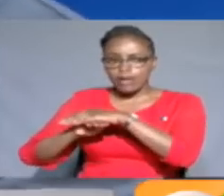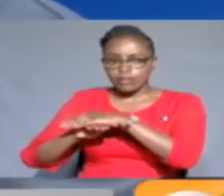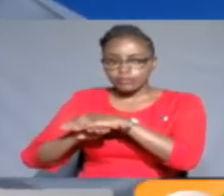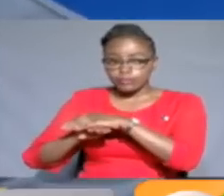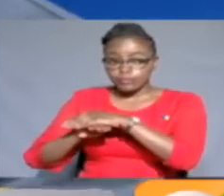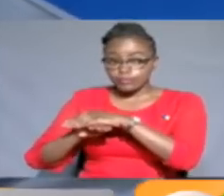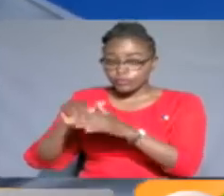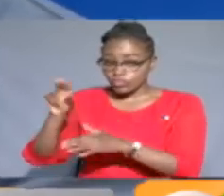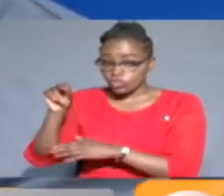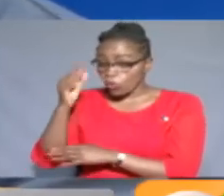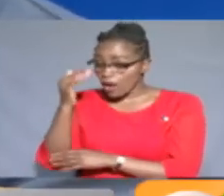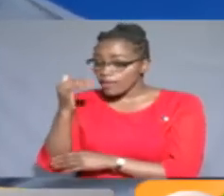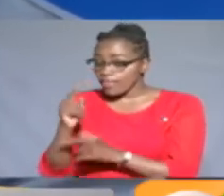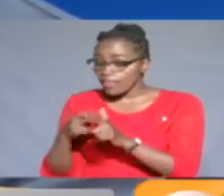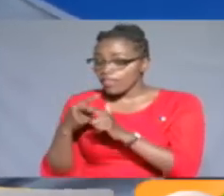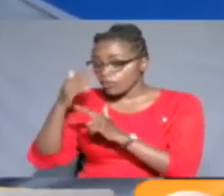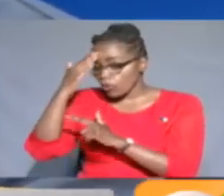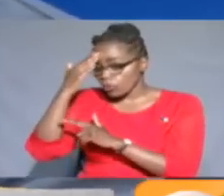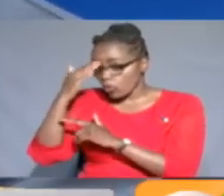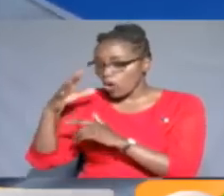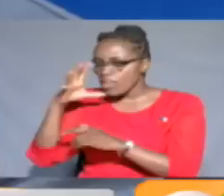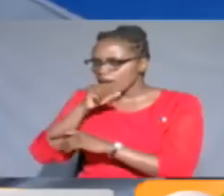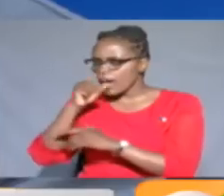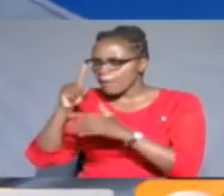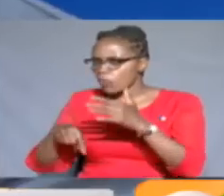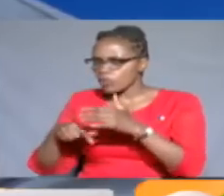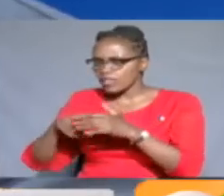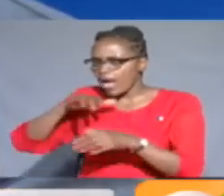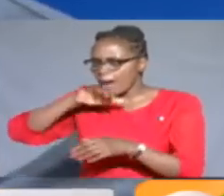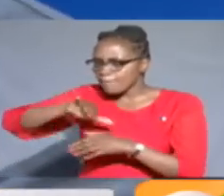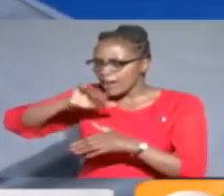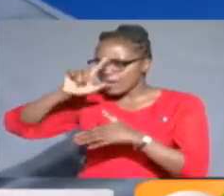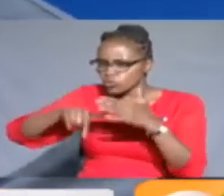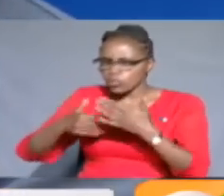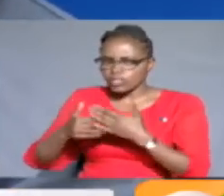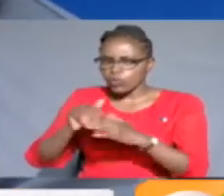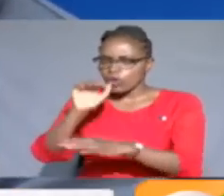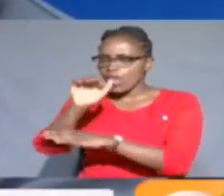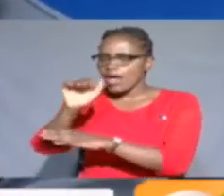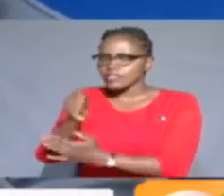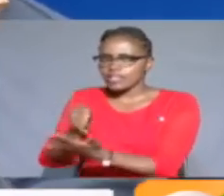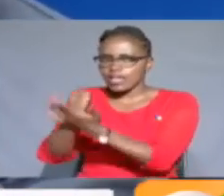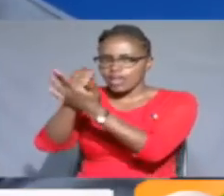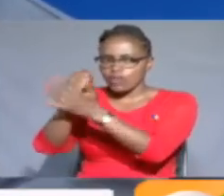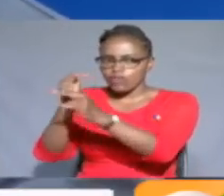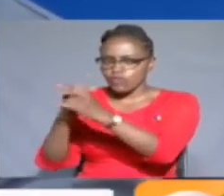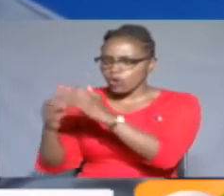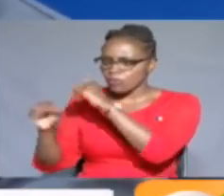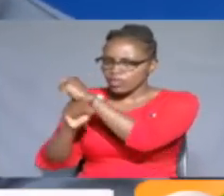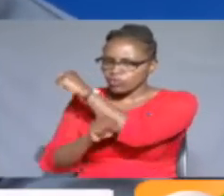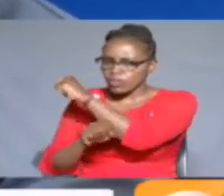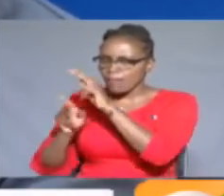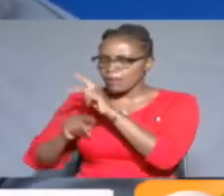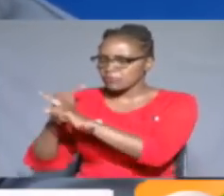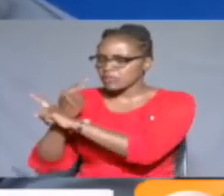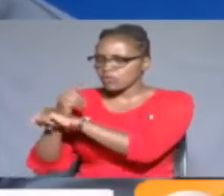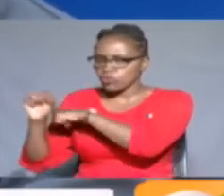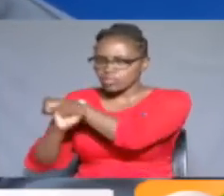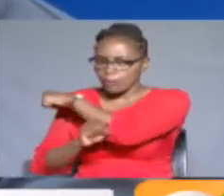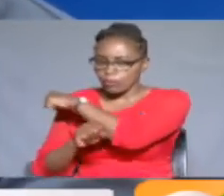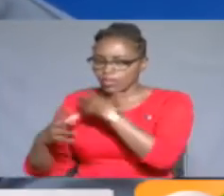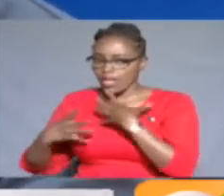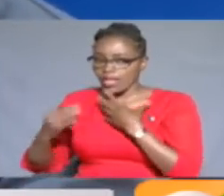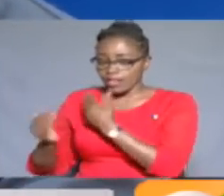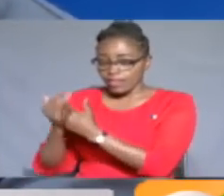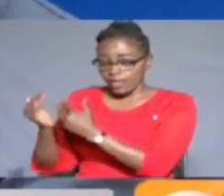huge, isn't it? What the gap is. Yeah. So that when we are appealing for help, especially from donors and the other people who support our